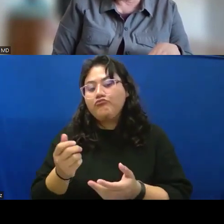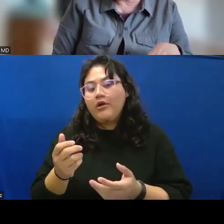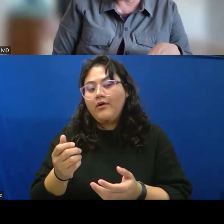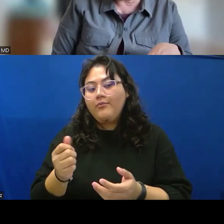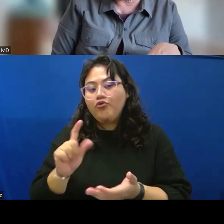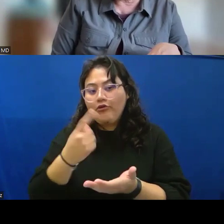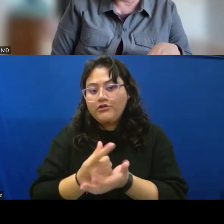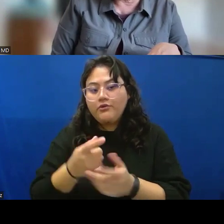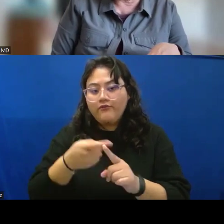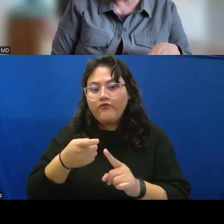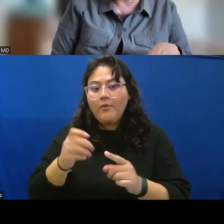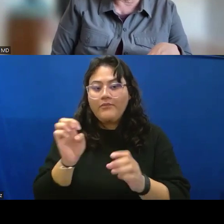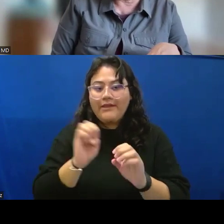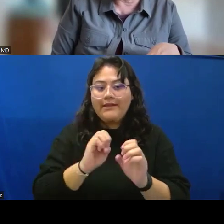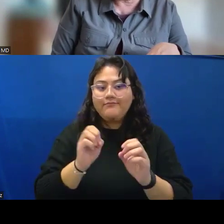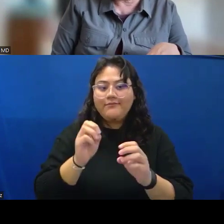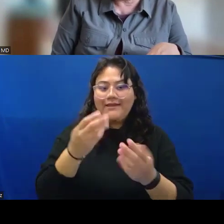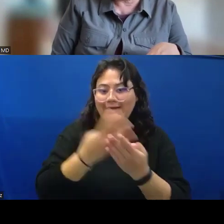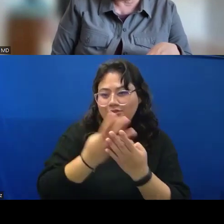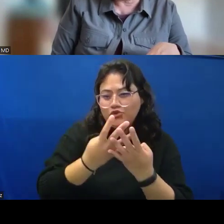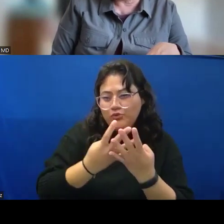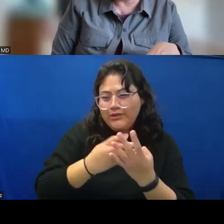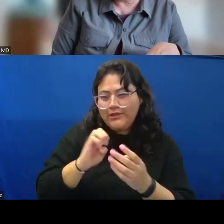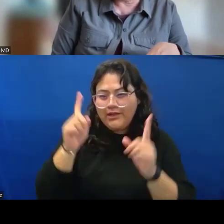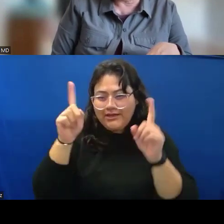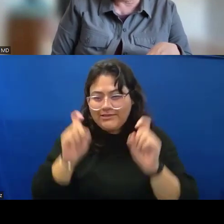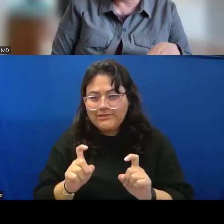The AAP was founded in 1930